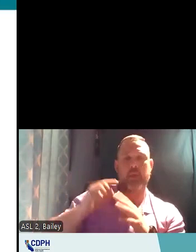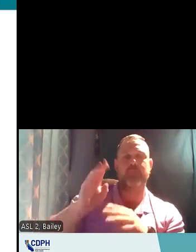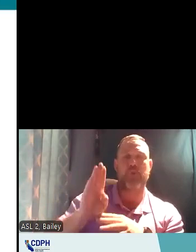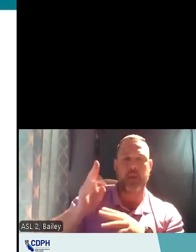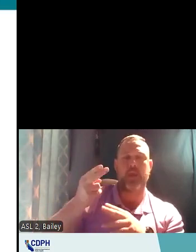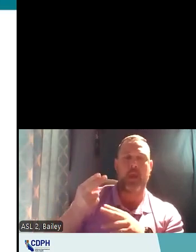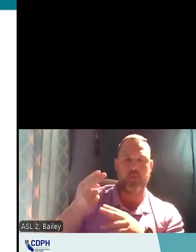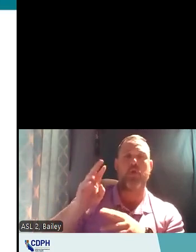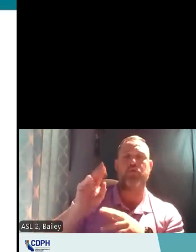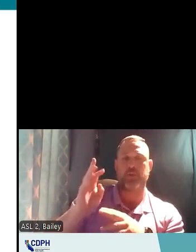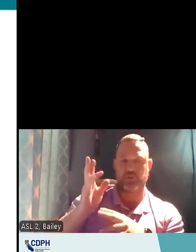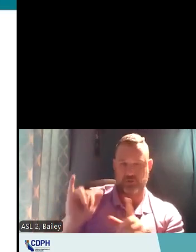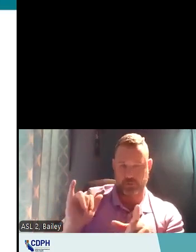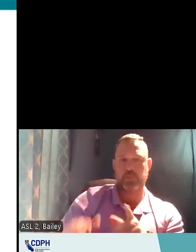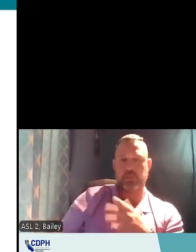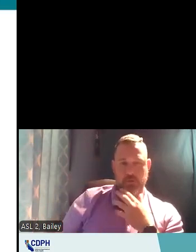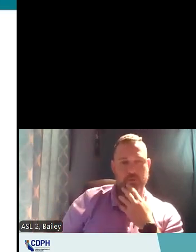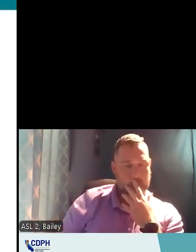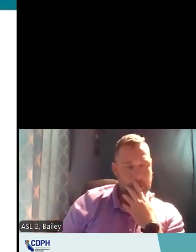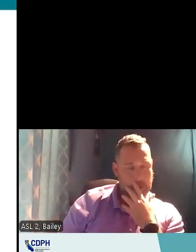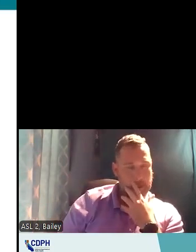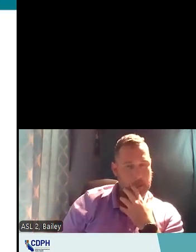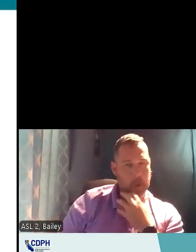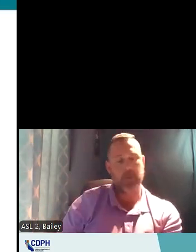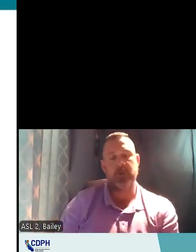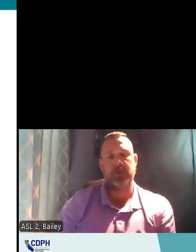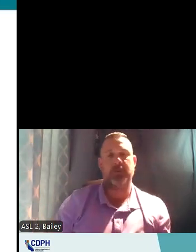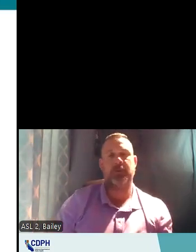Registry. Next slide, please.